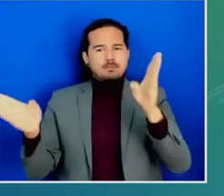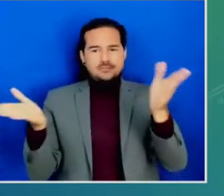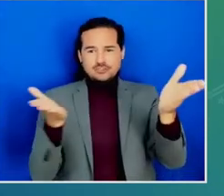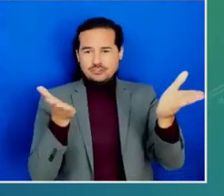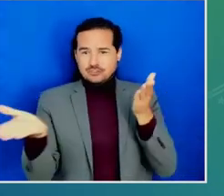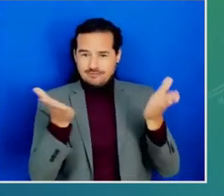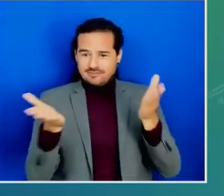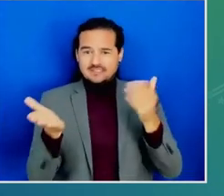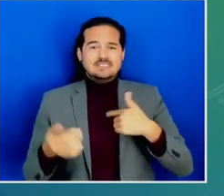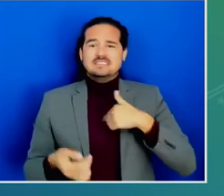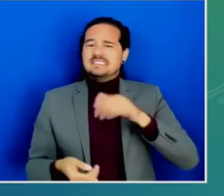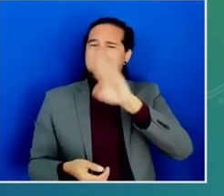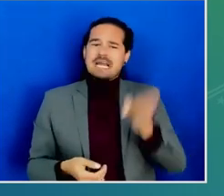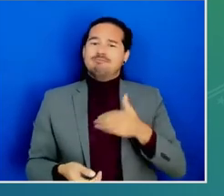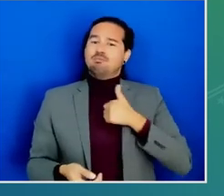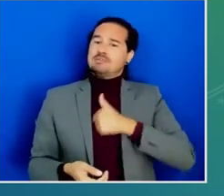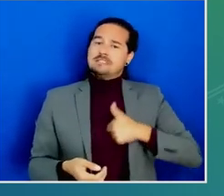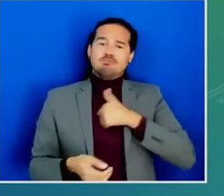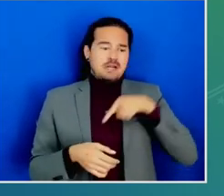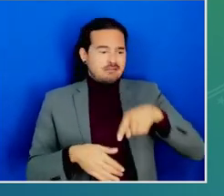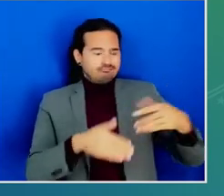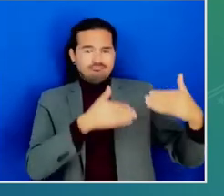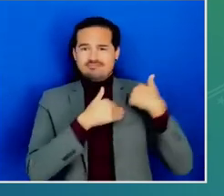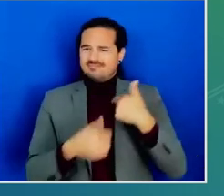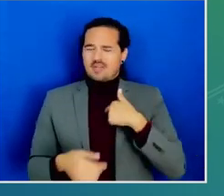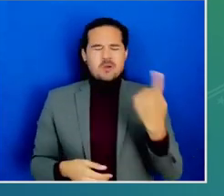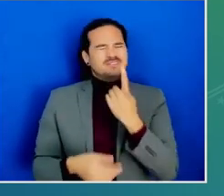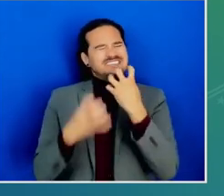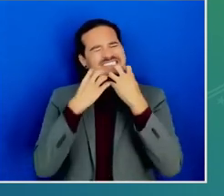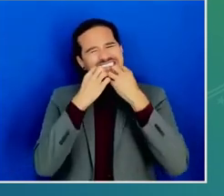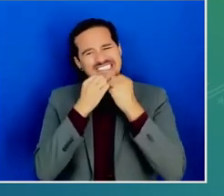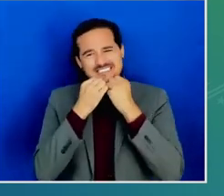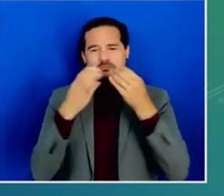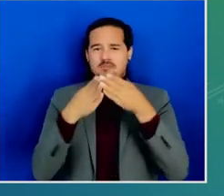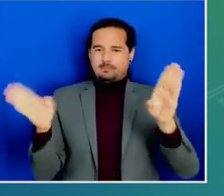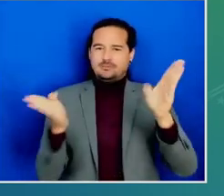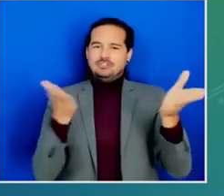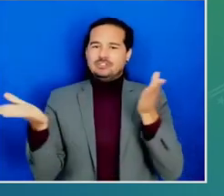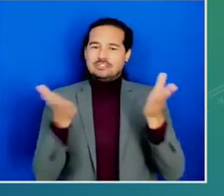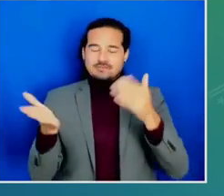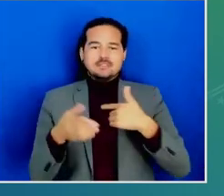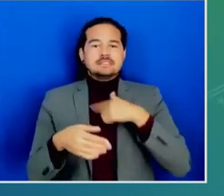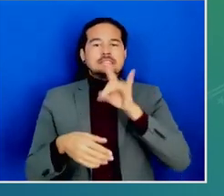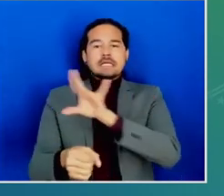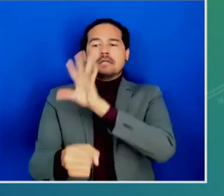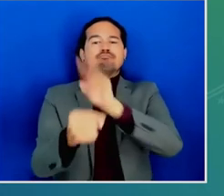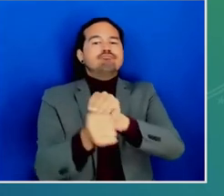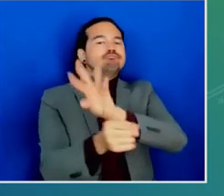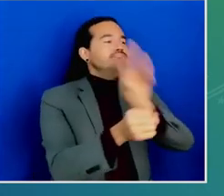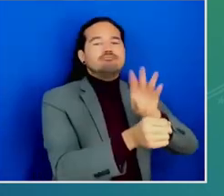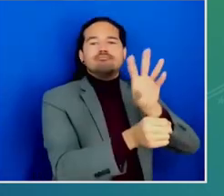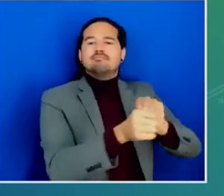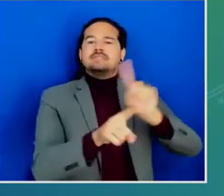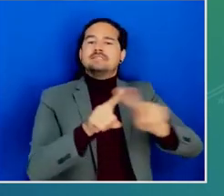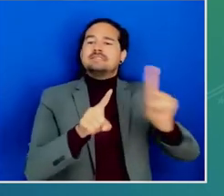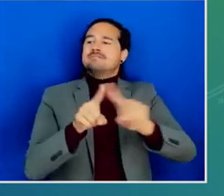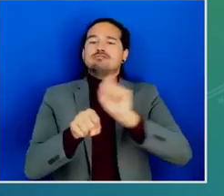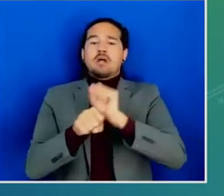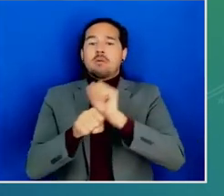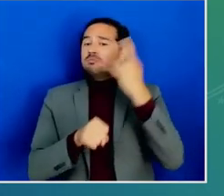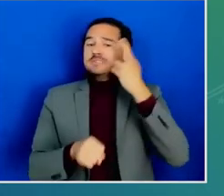and always cherish. And I did it because I was trying to help families and communities just like mine, and those who